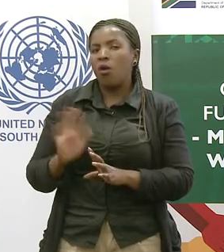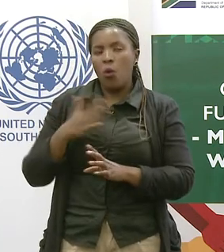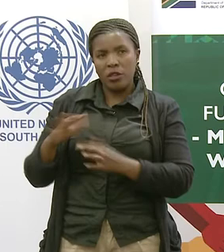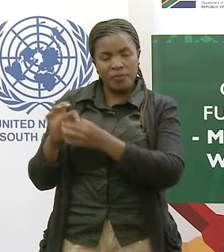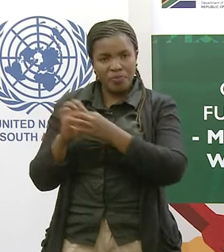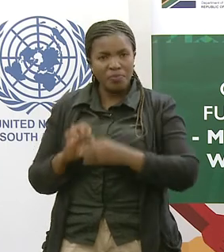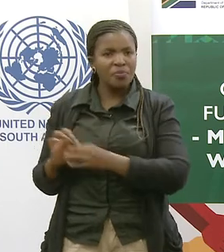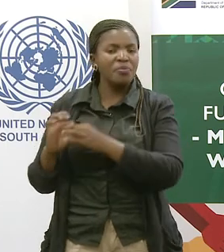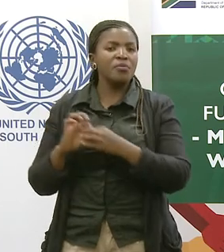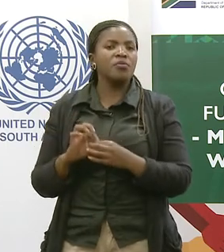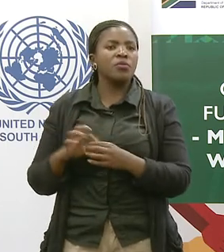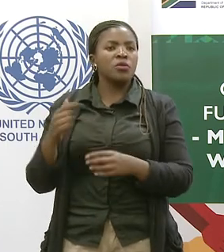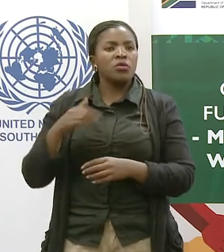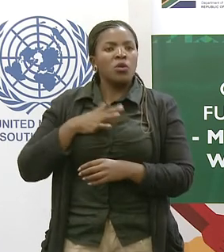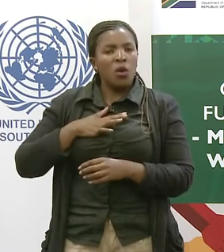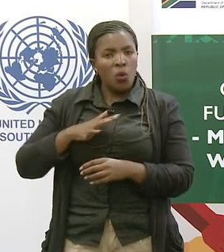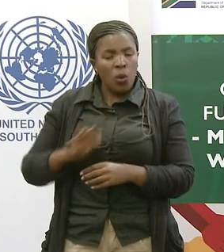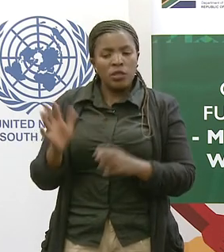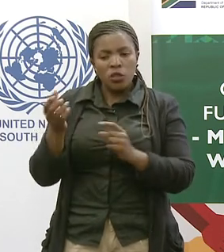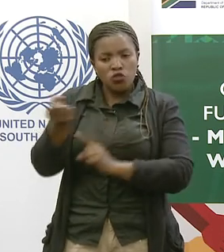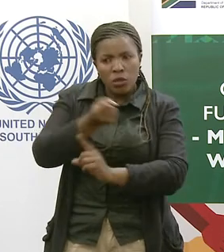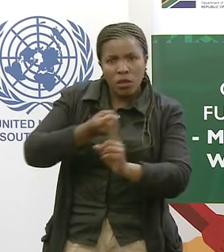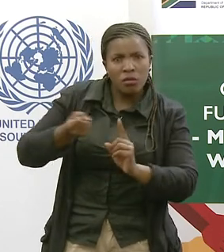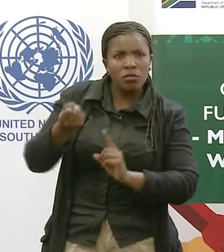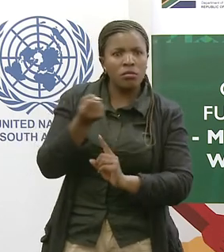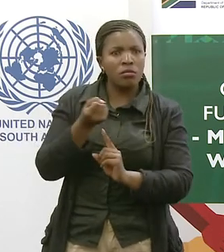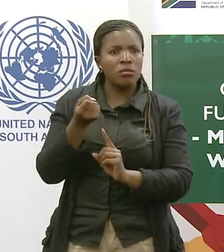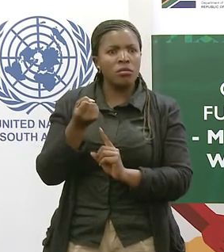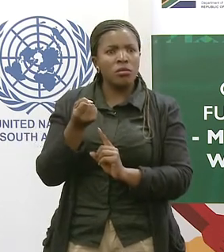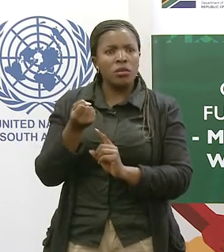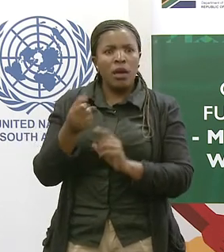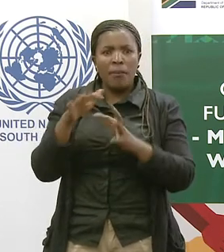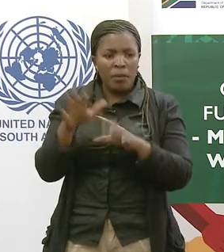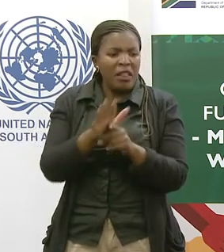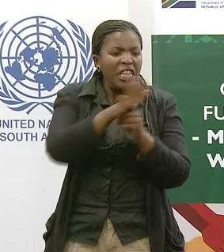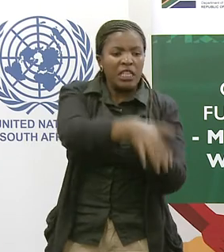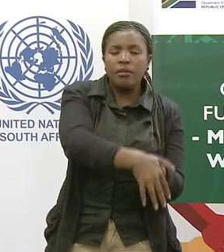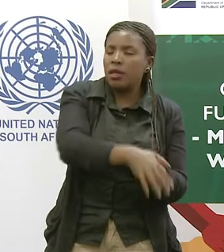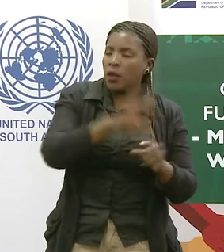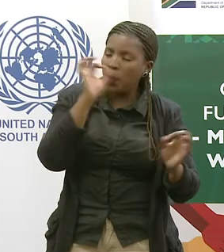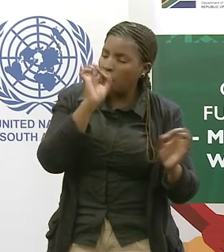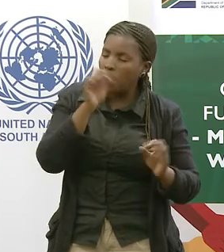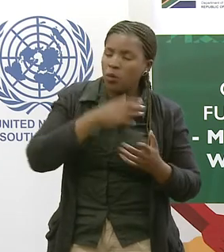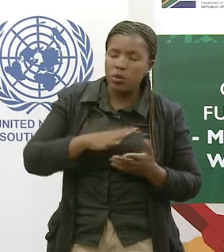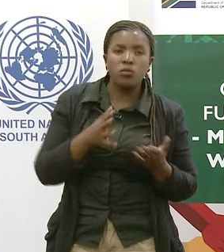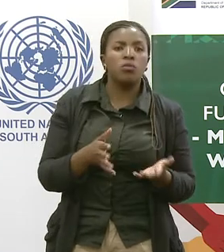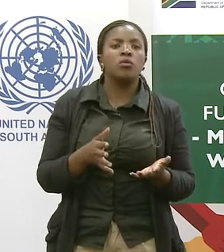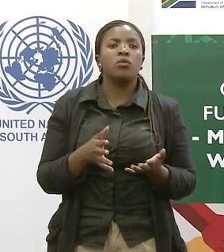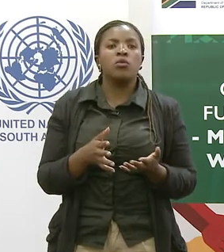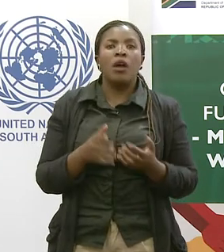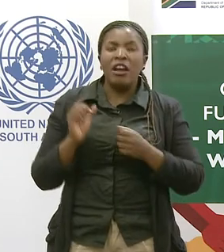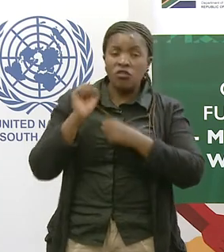have a society in which even gay and lesbian people are not discriminated against. All these